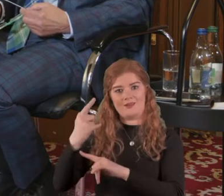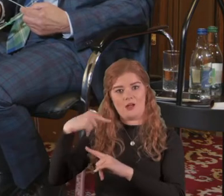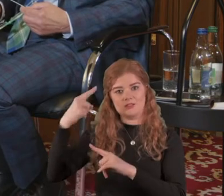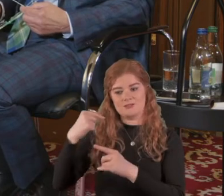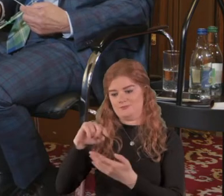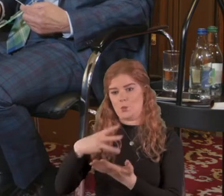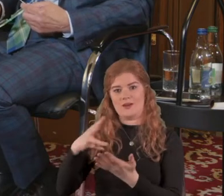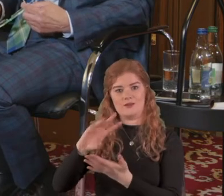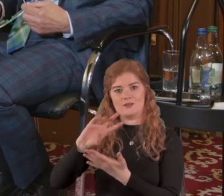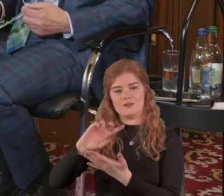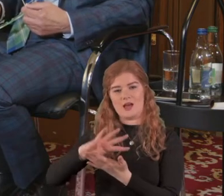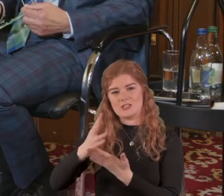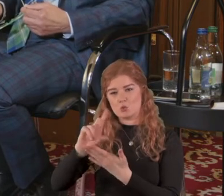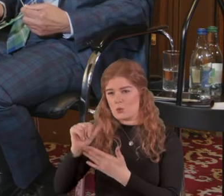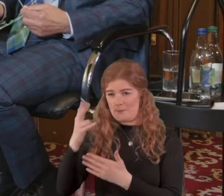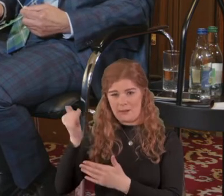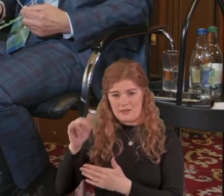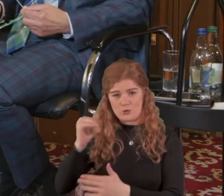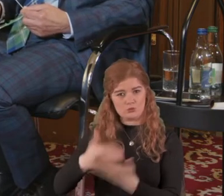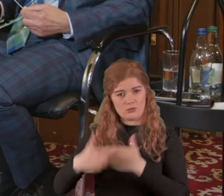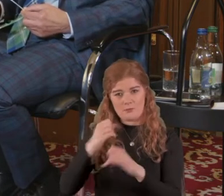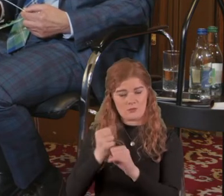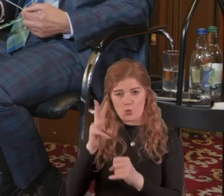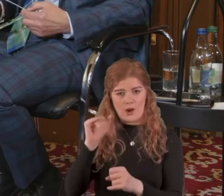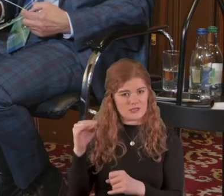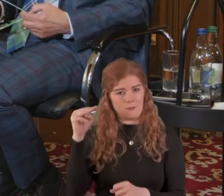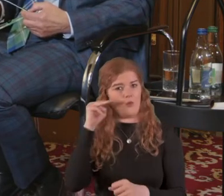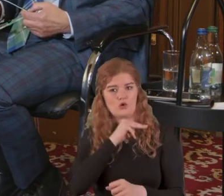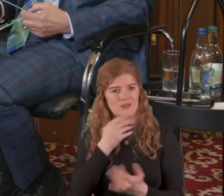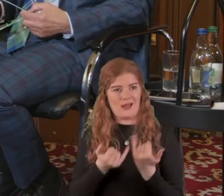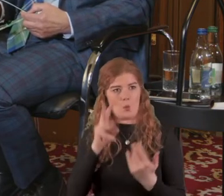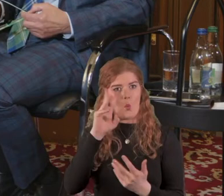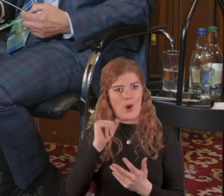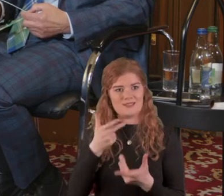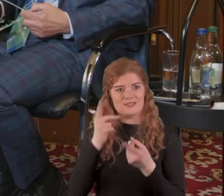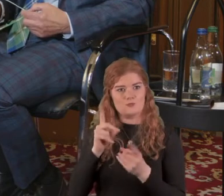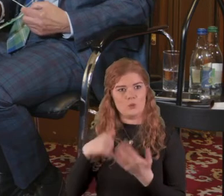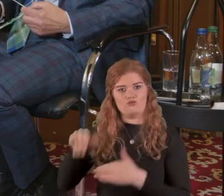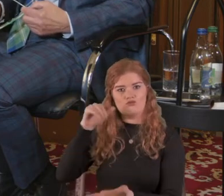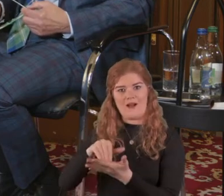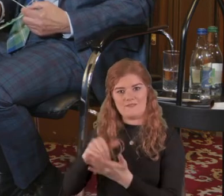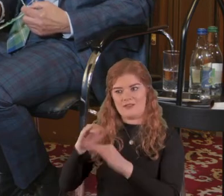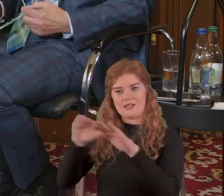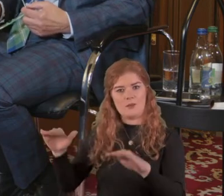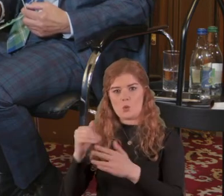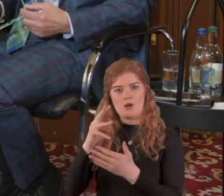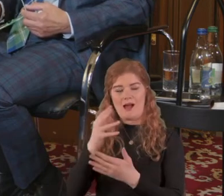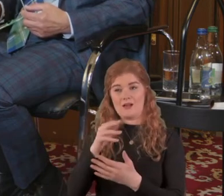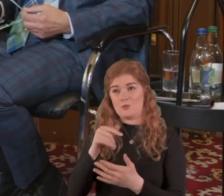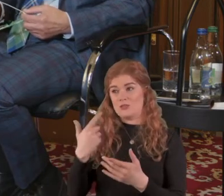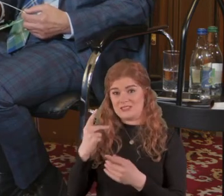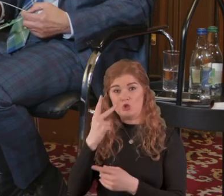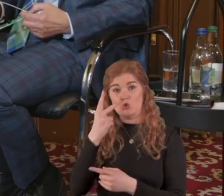1921. Could we say a bit maybe about the importance of why did we get there? Why after 2.5 years of